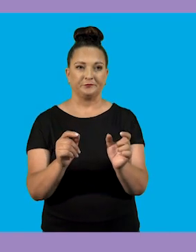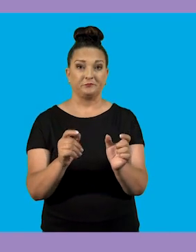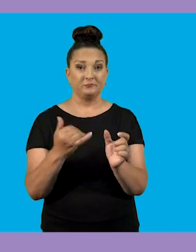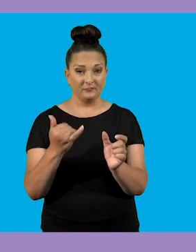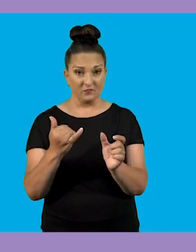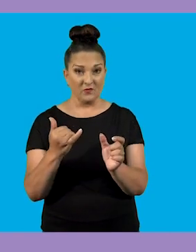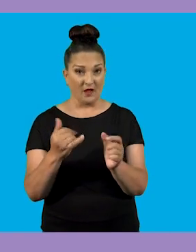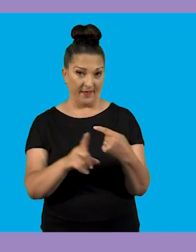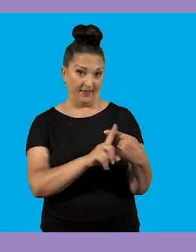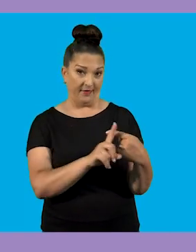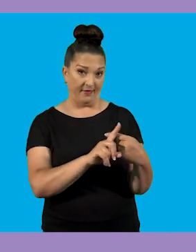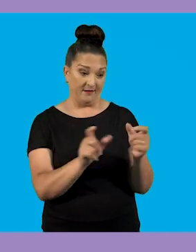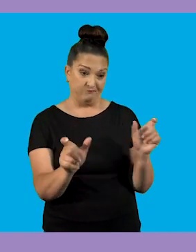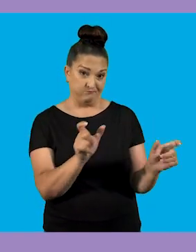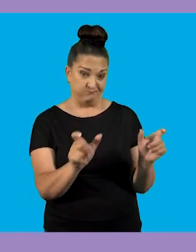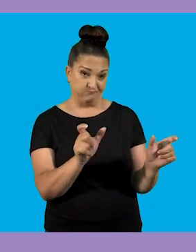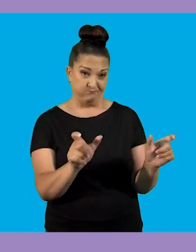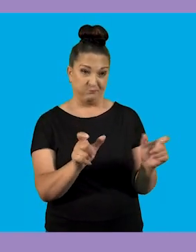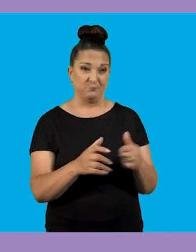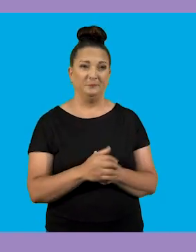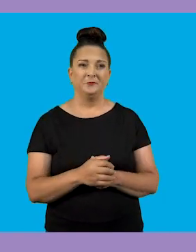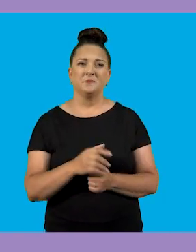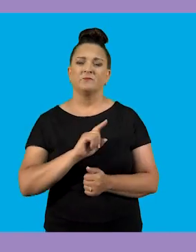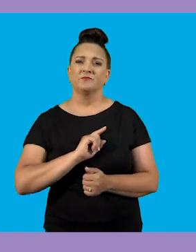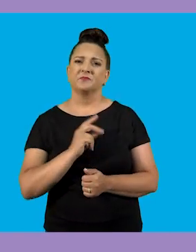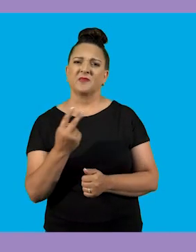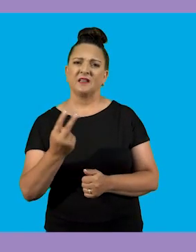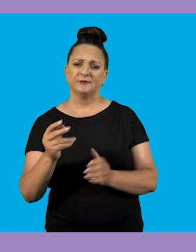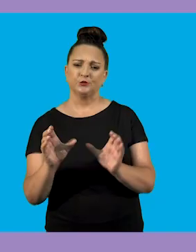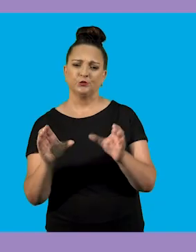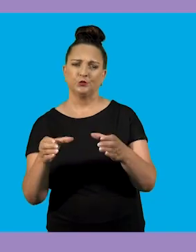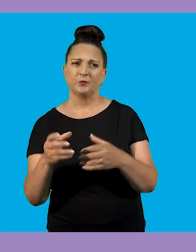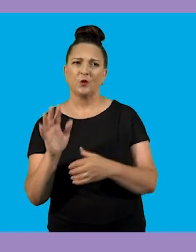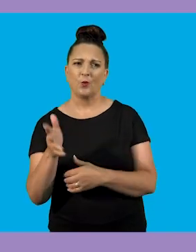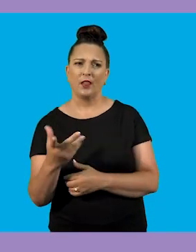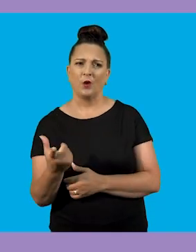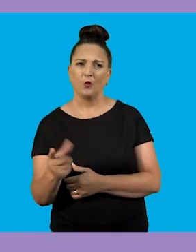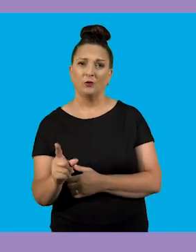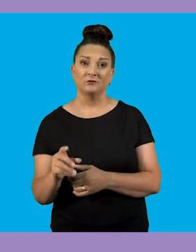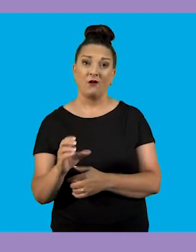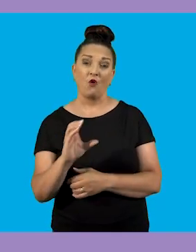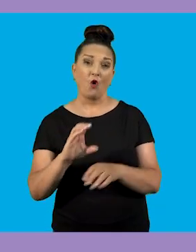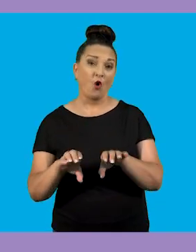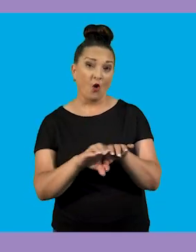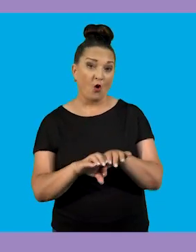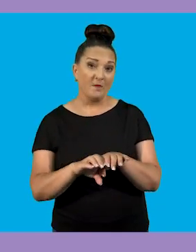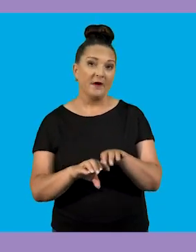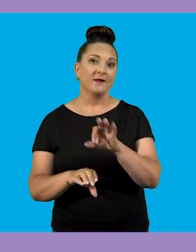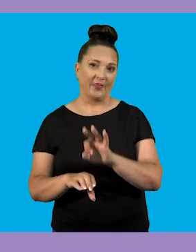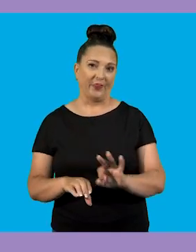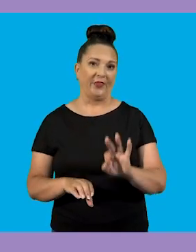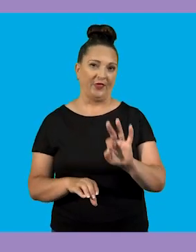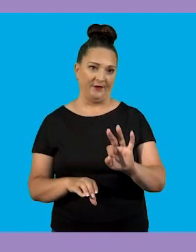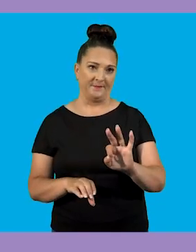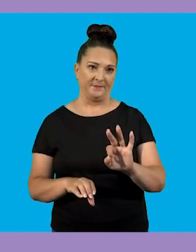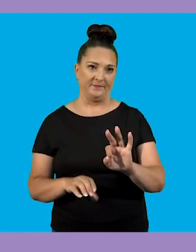second bracket, because we are adding those terms, in the second bracket, we are going to be taking out a common factor of